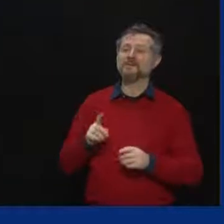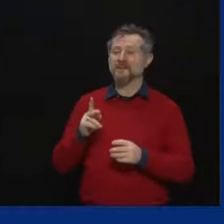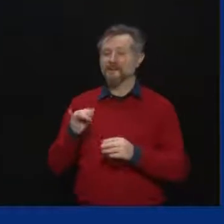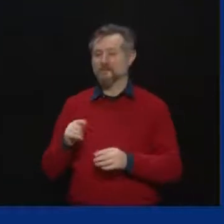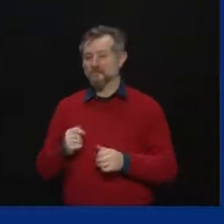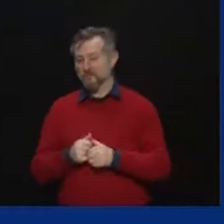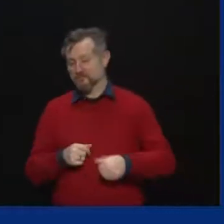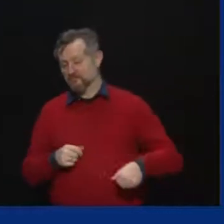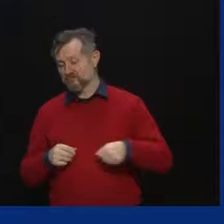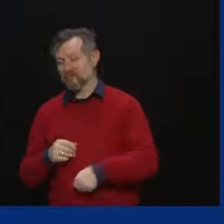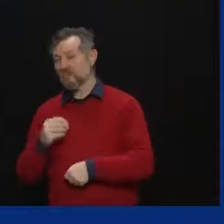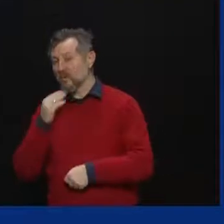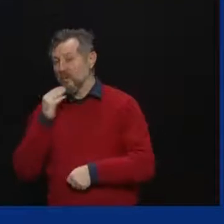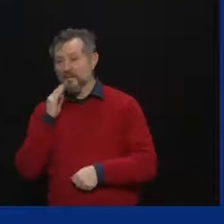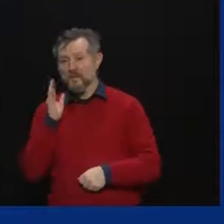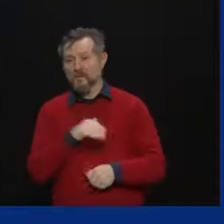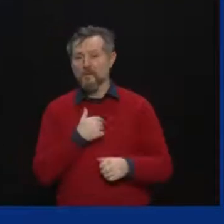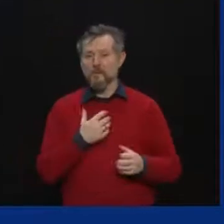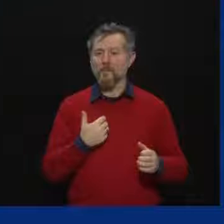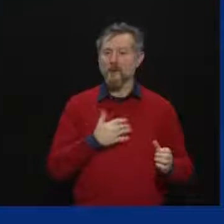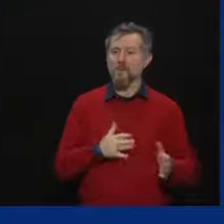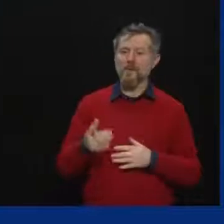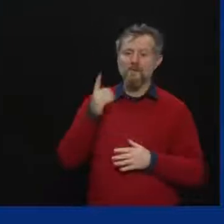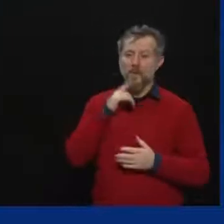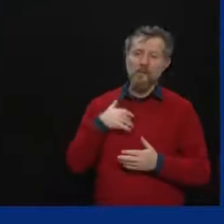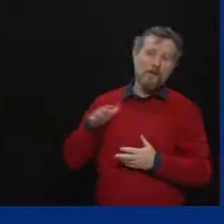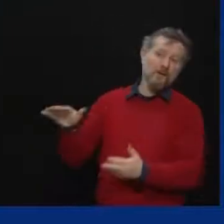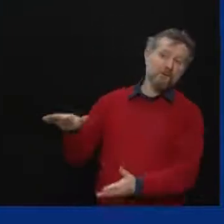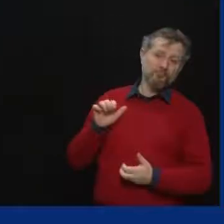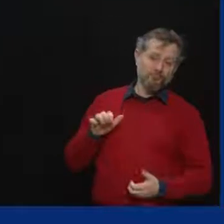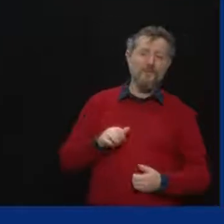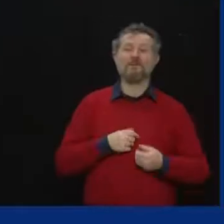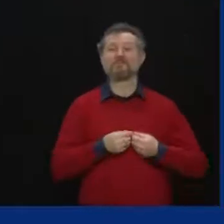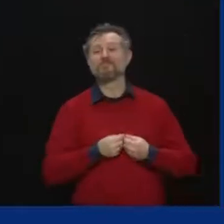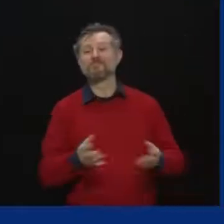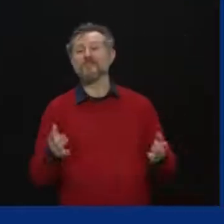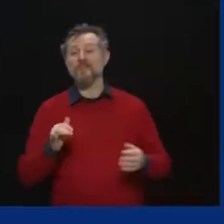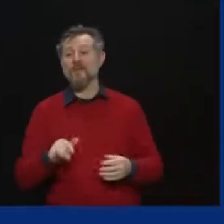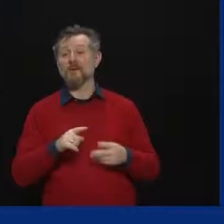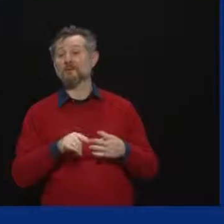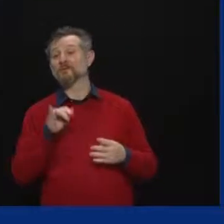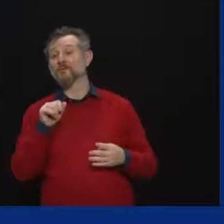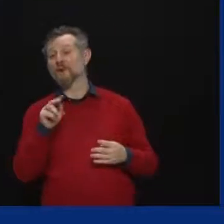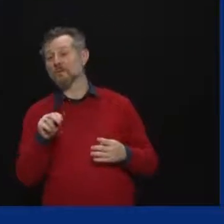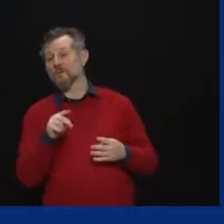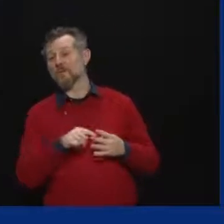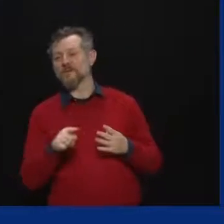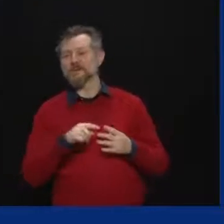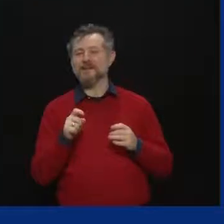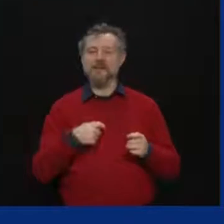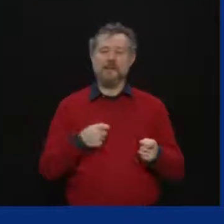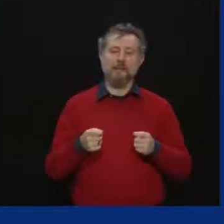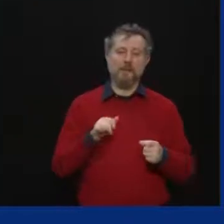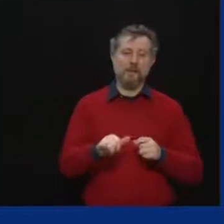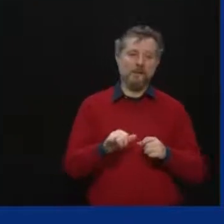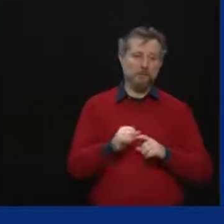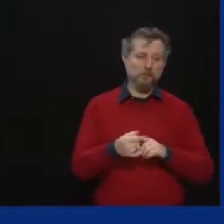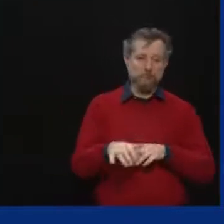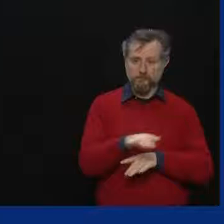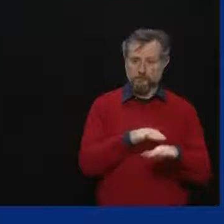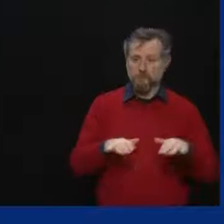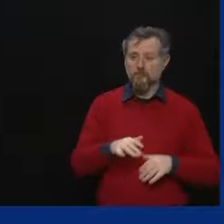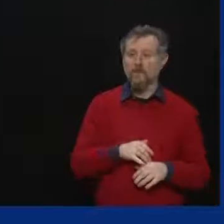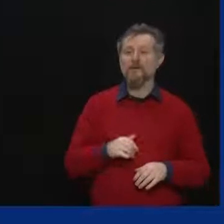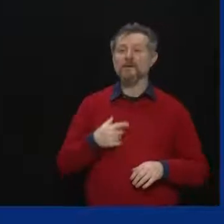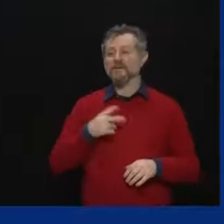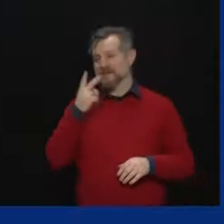working on that supply chain right now. So starting in early January, we'll be able to address that. So there's no reason why our children can't